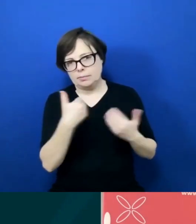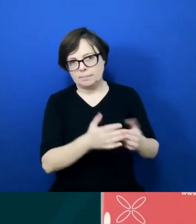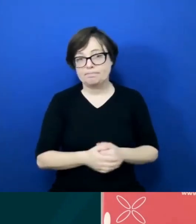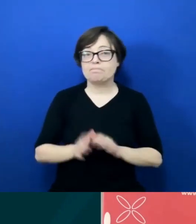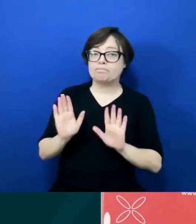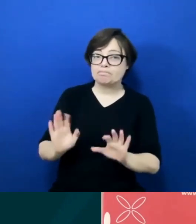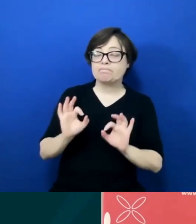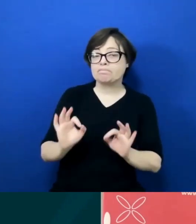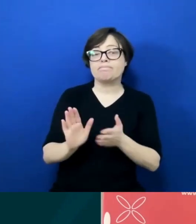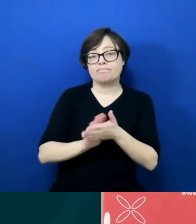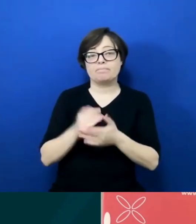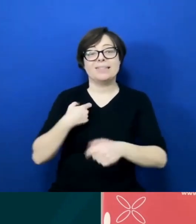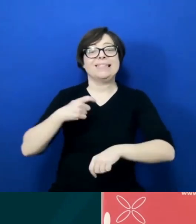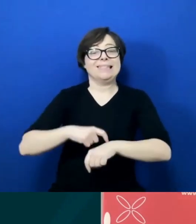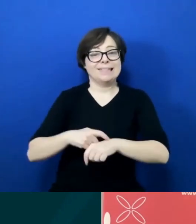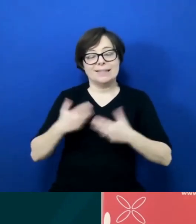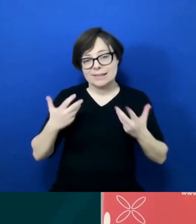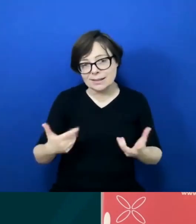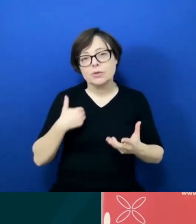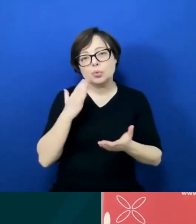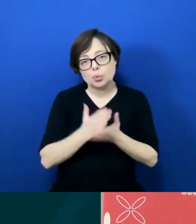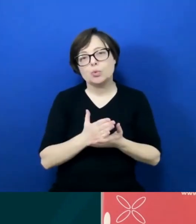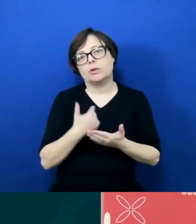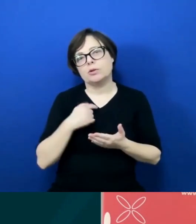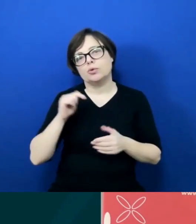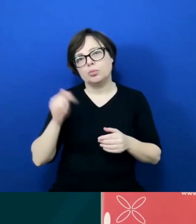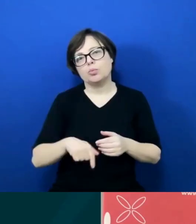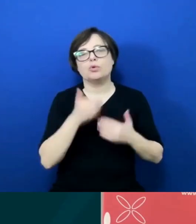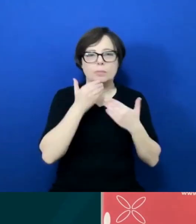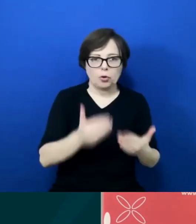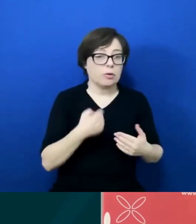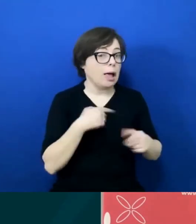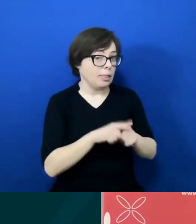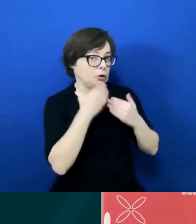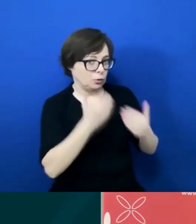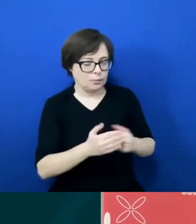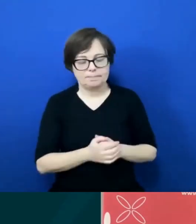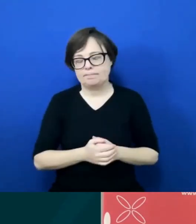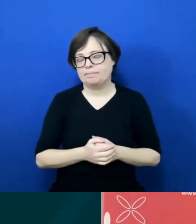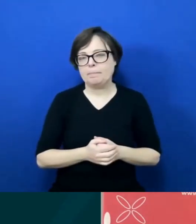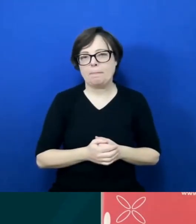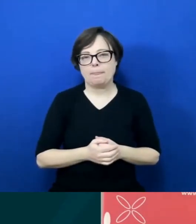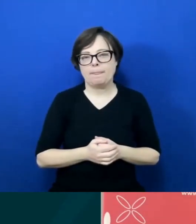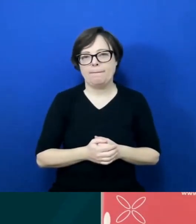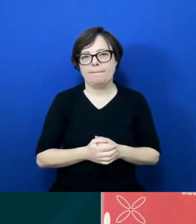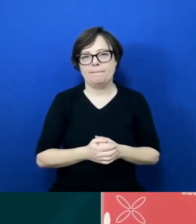amount of people can benefit from it. The time is getting short. Thank you very much.